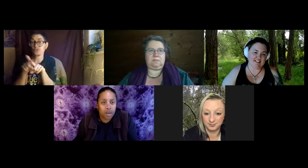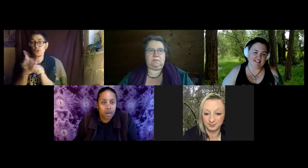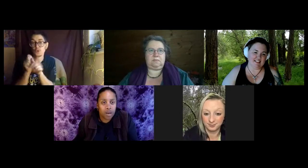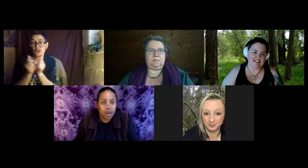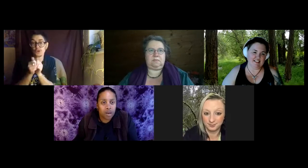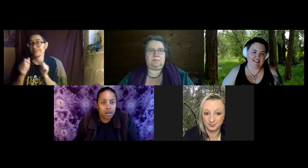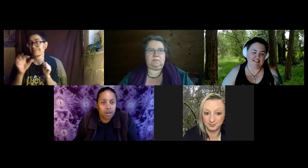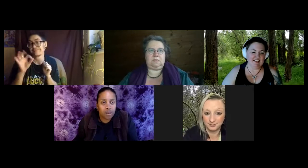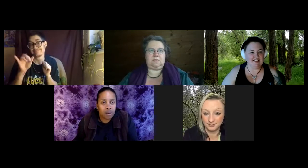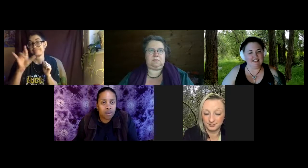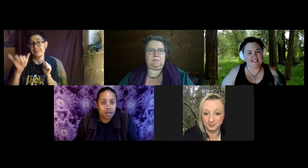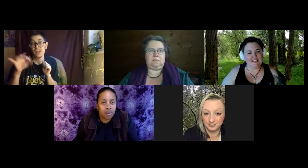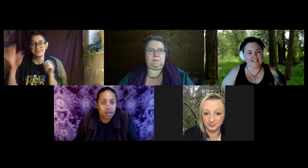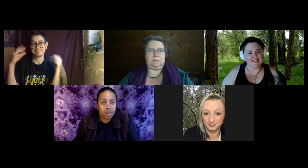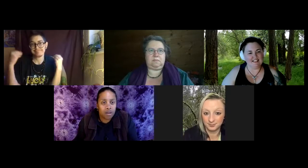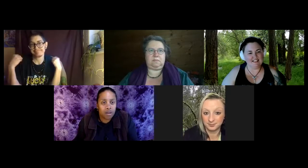And